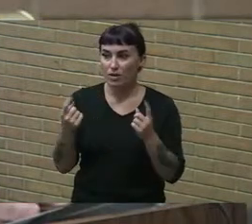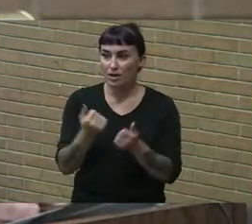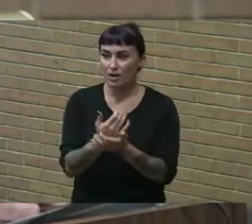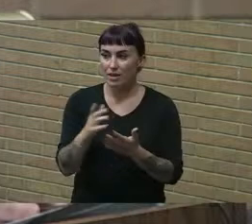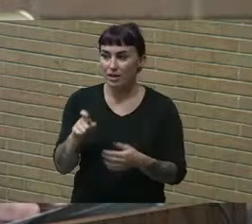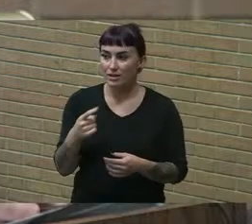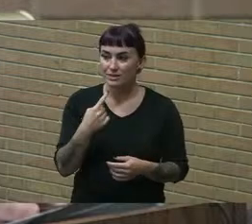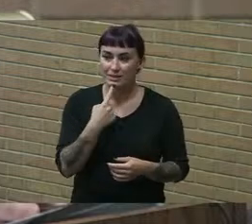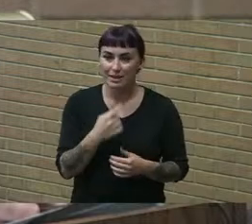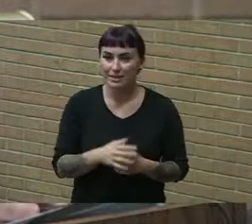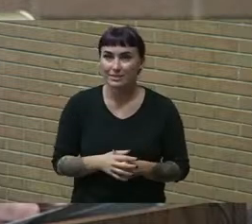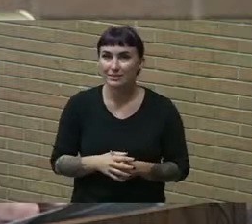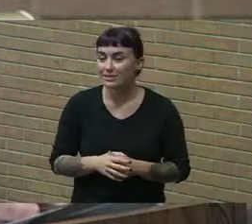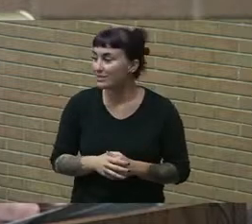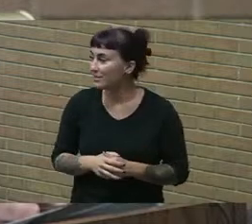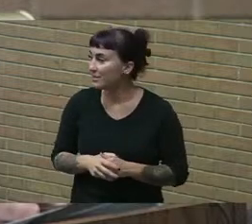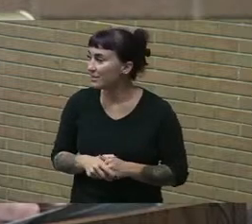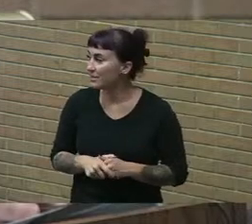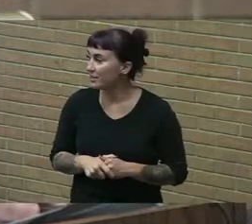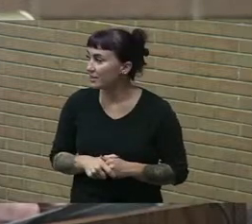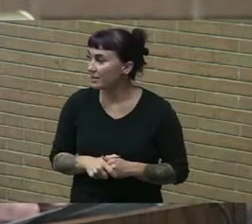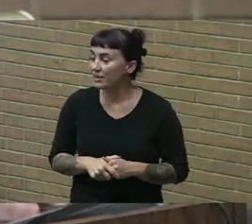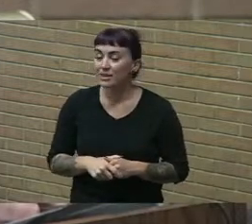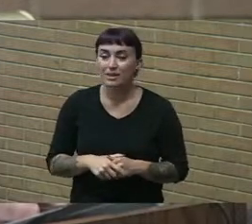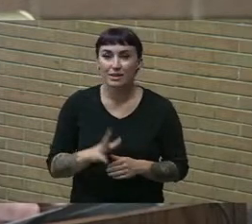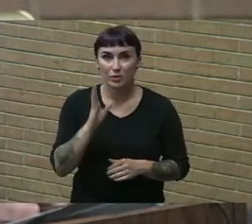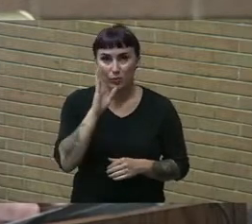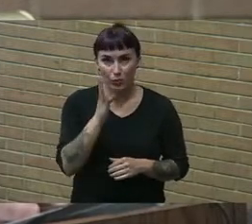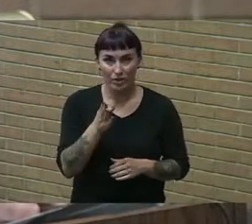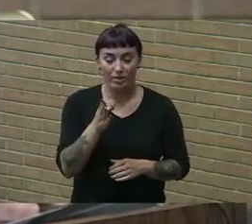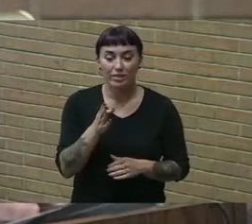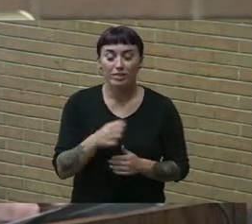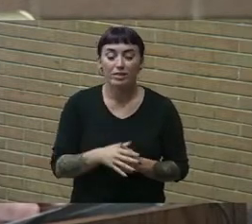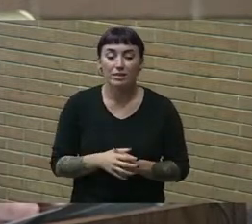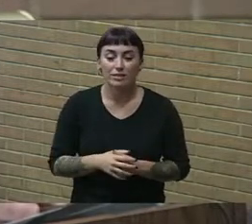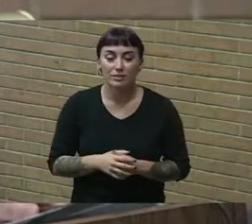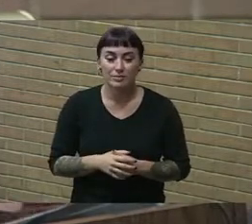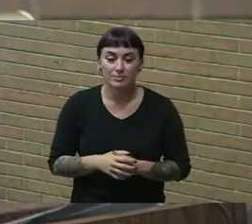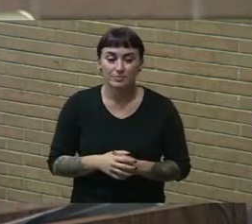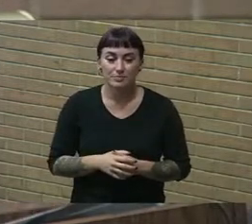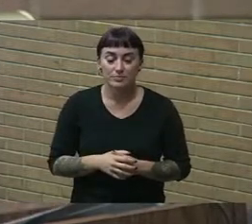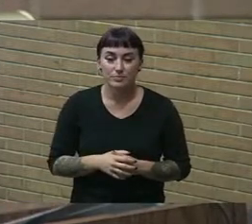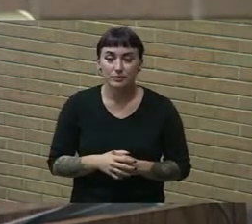had to say. I will